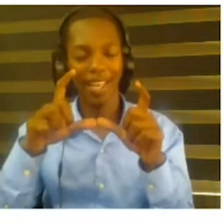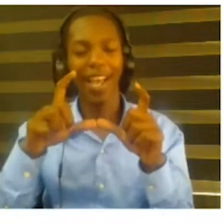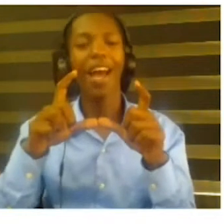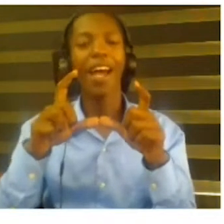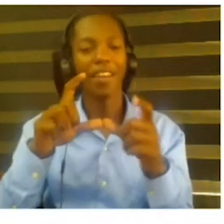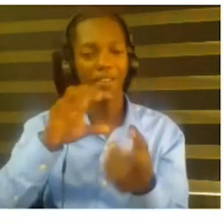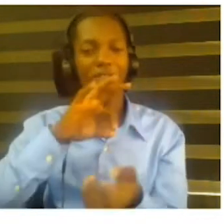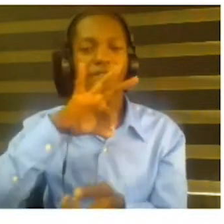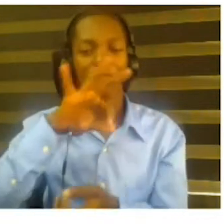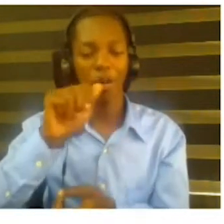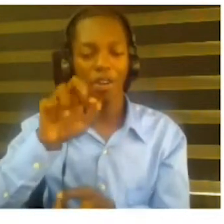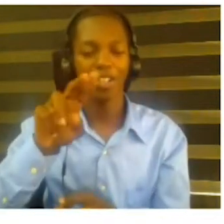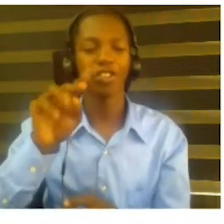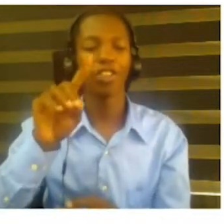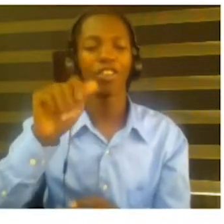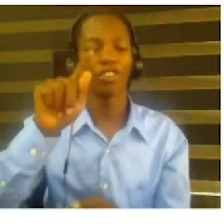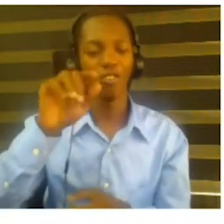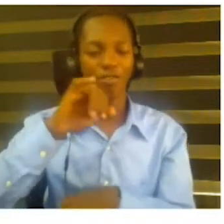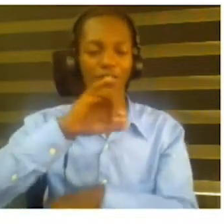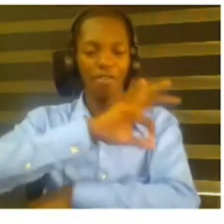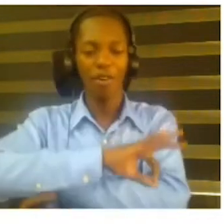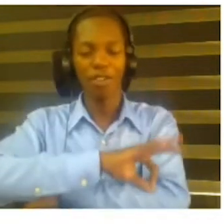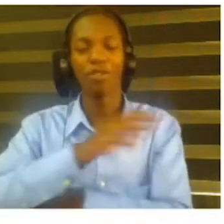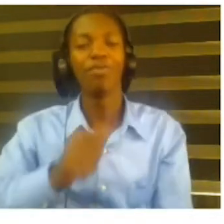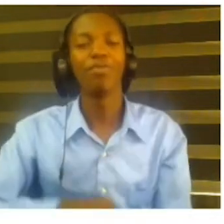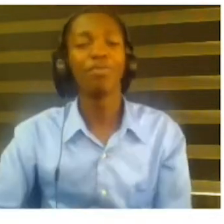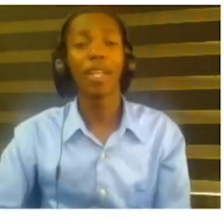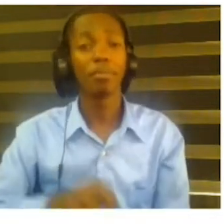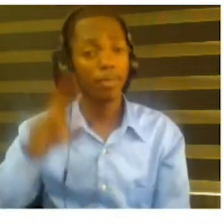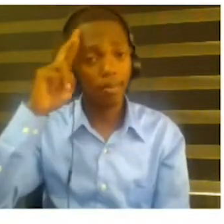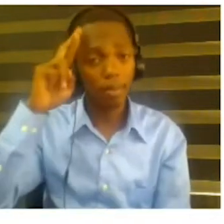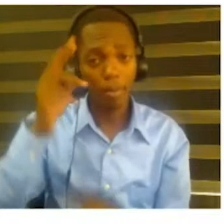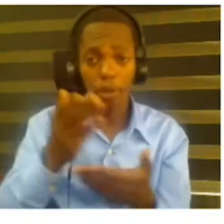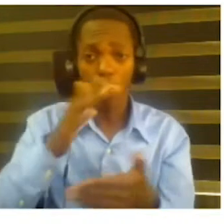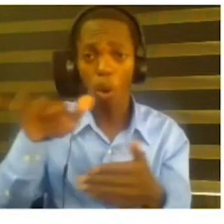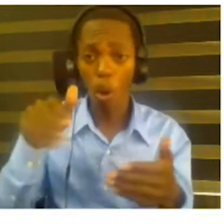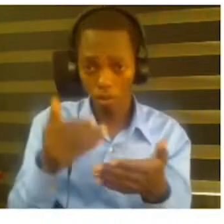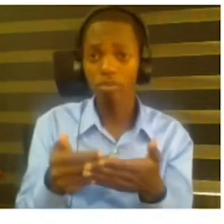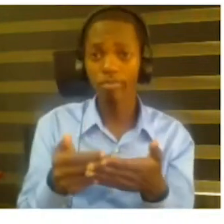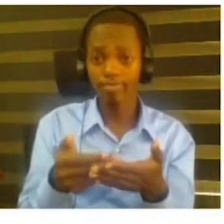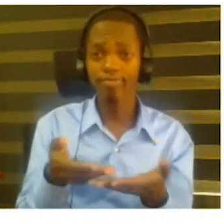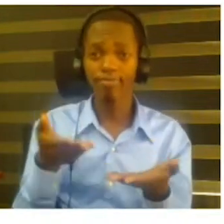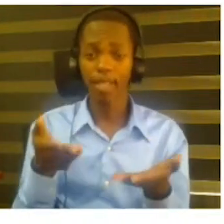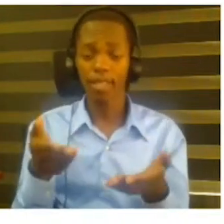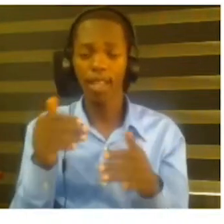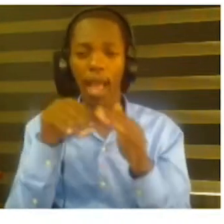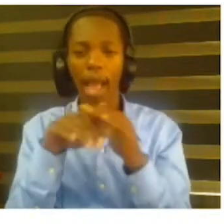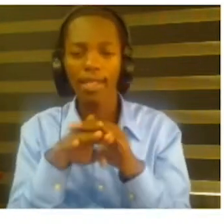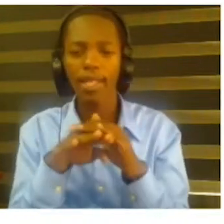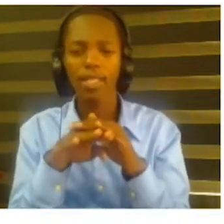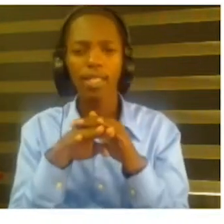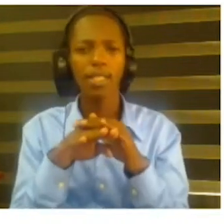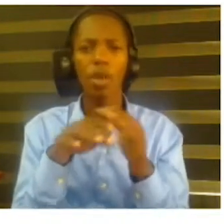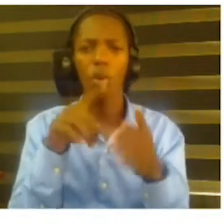app. Just to remind everybody that the conference access code is